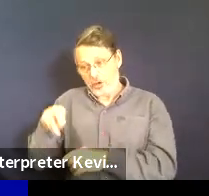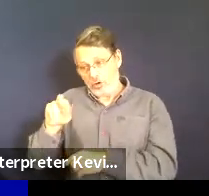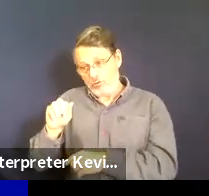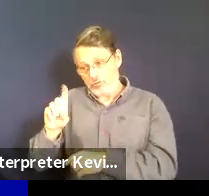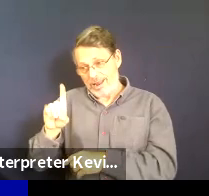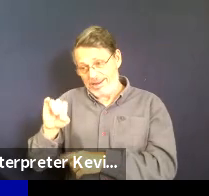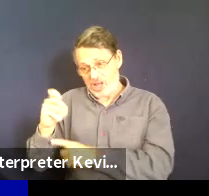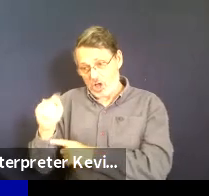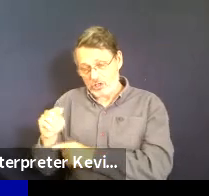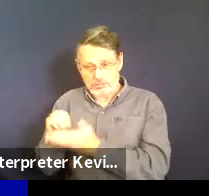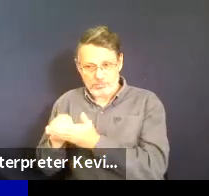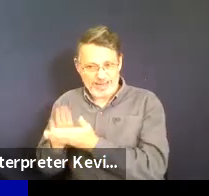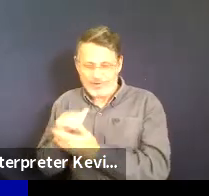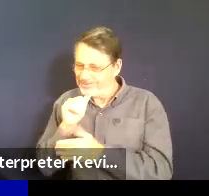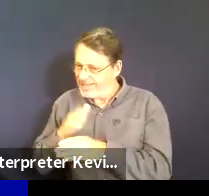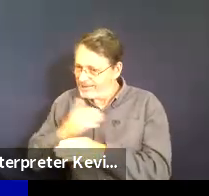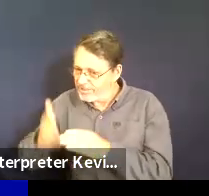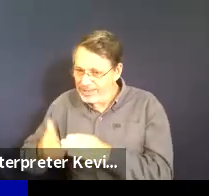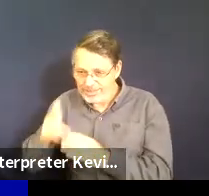way the procedure was performed?